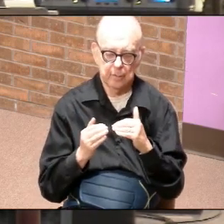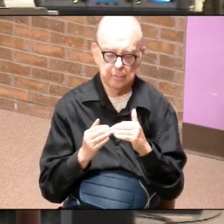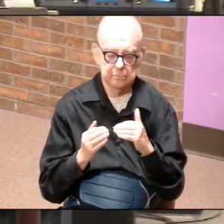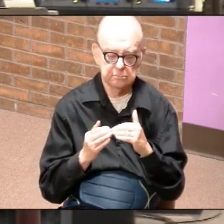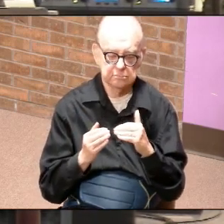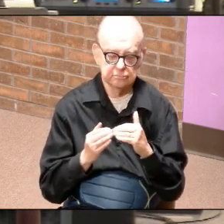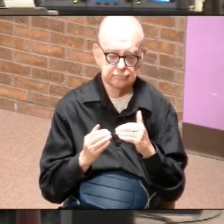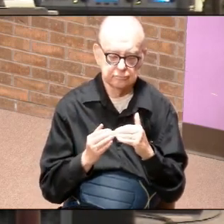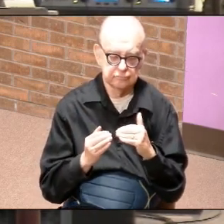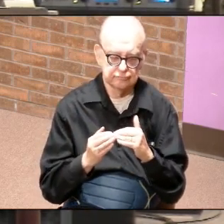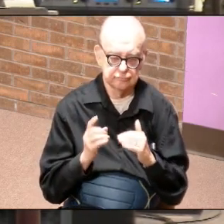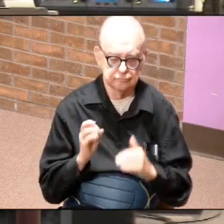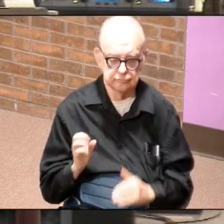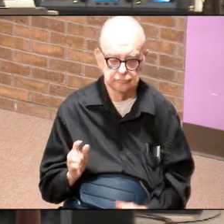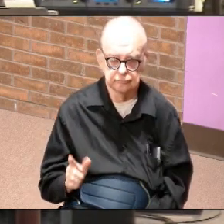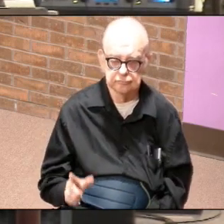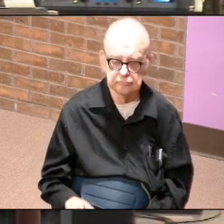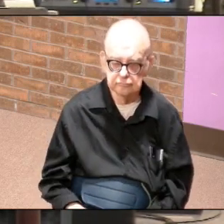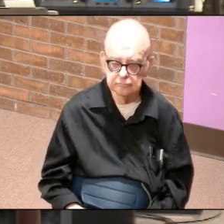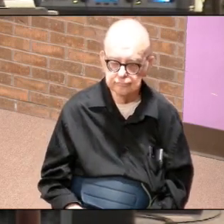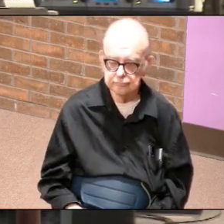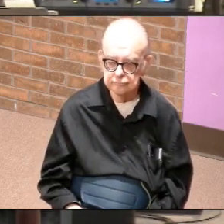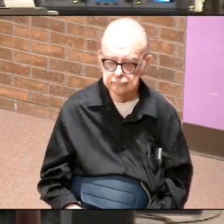Okay. Well,